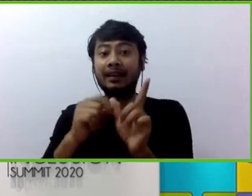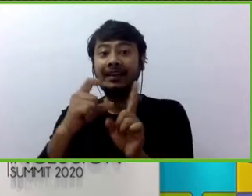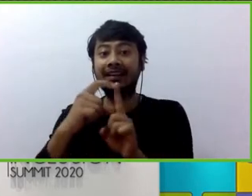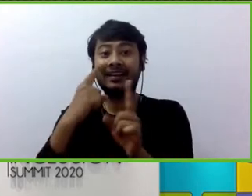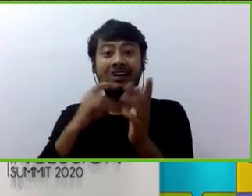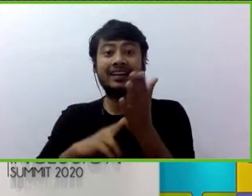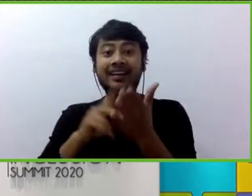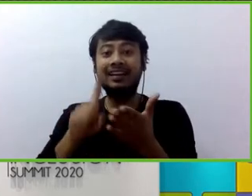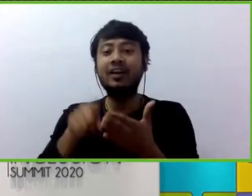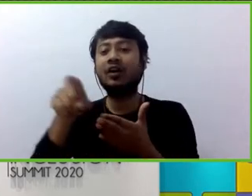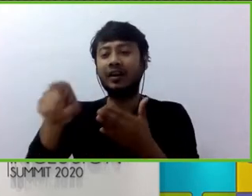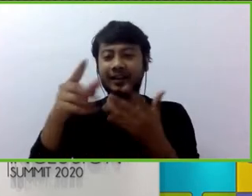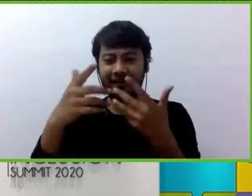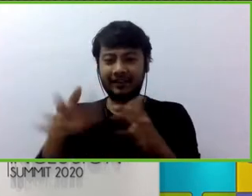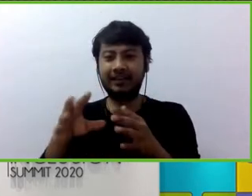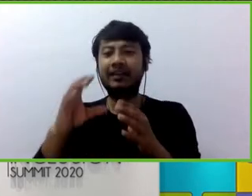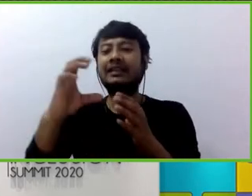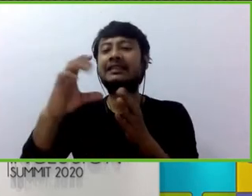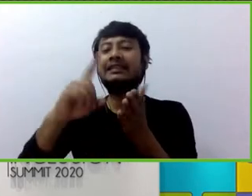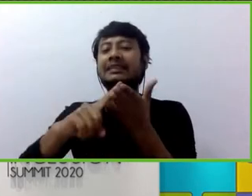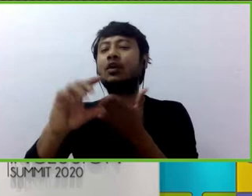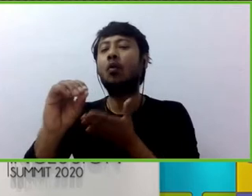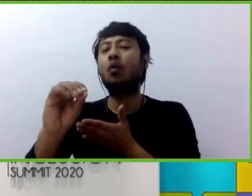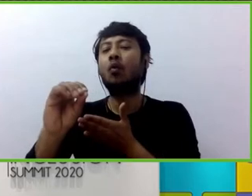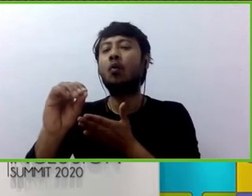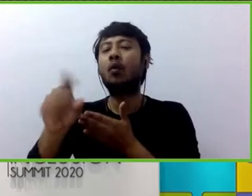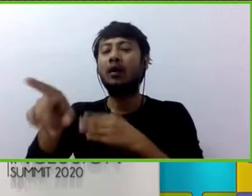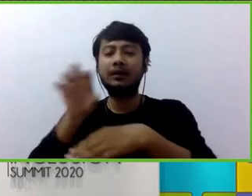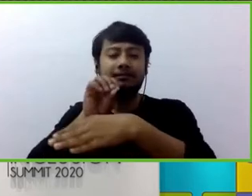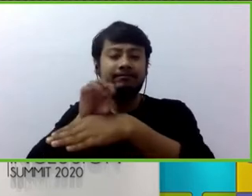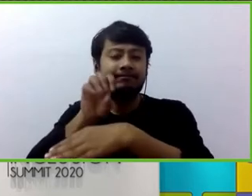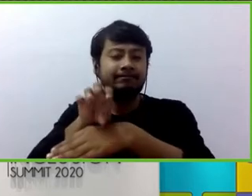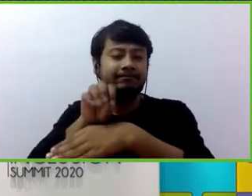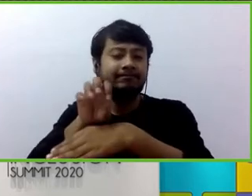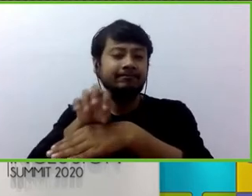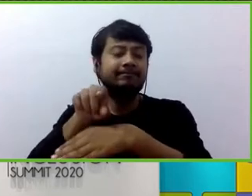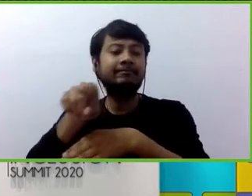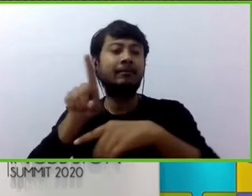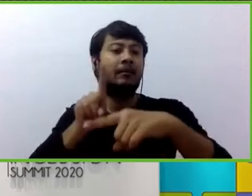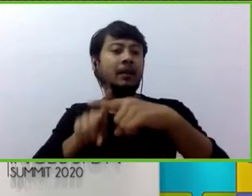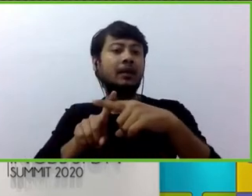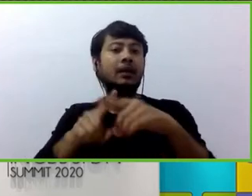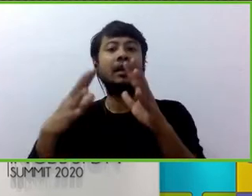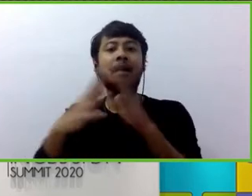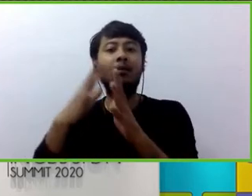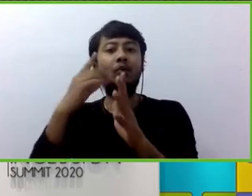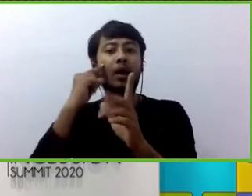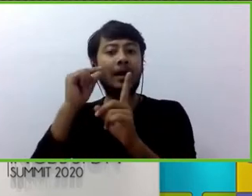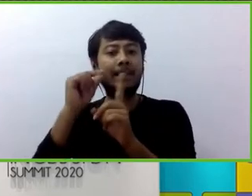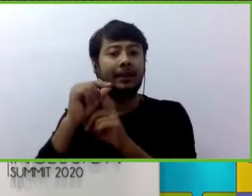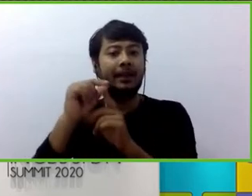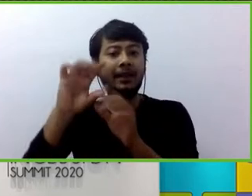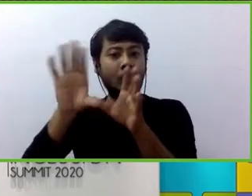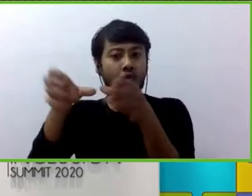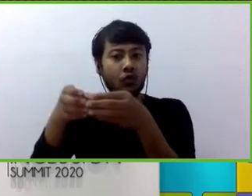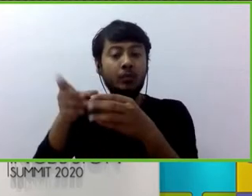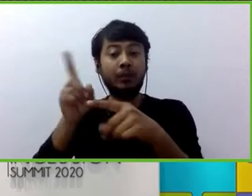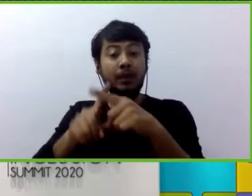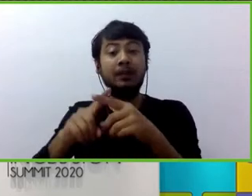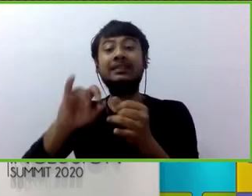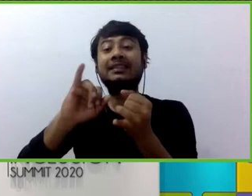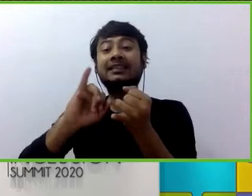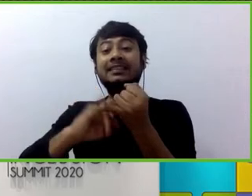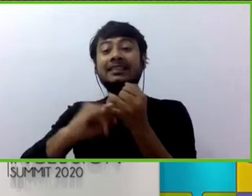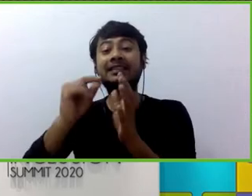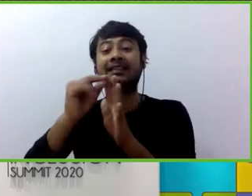which is home to Springboard Consulting, Disability Mama, the WIP Group, and the Springboard Foundation, which is